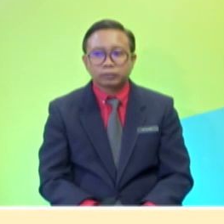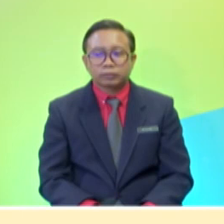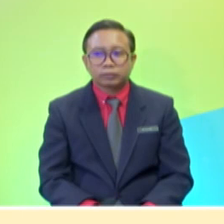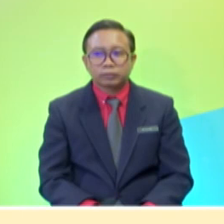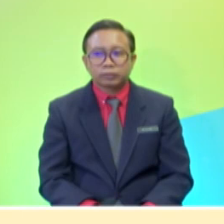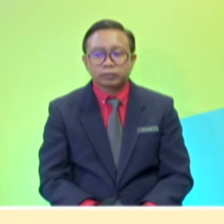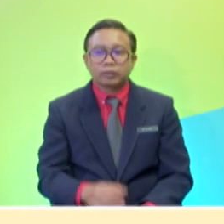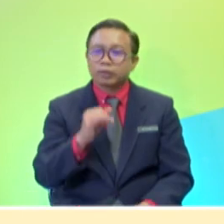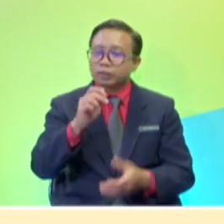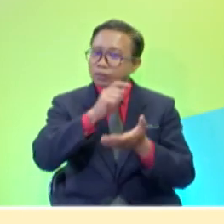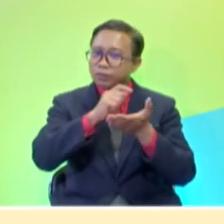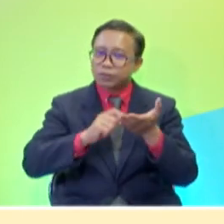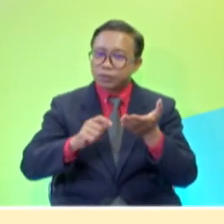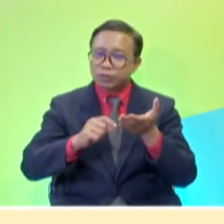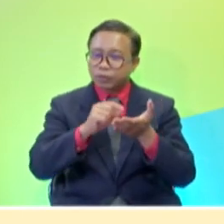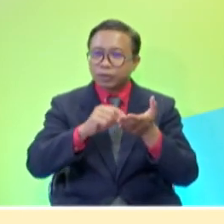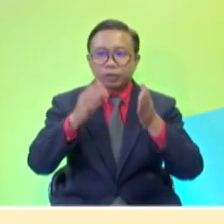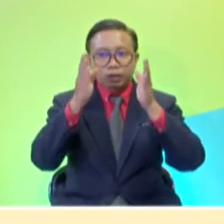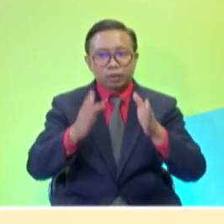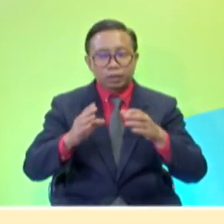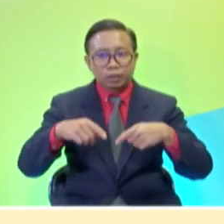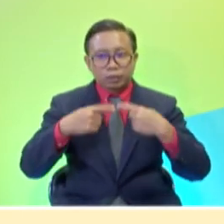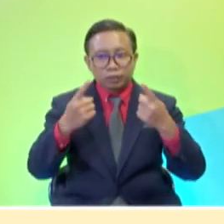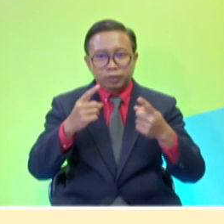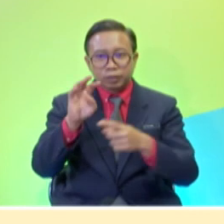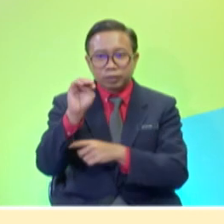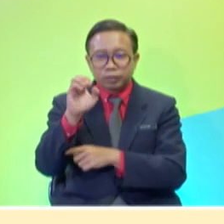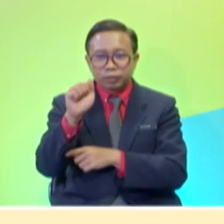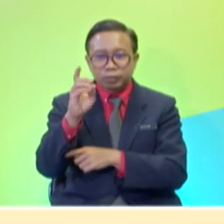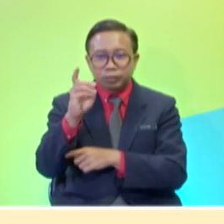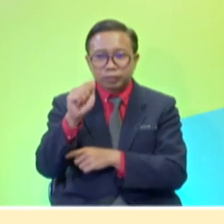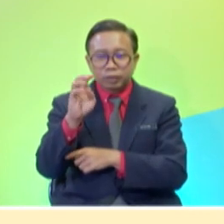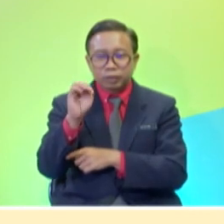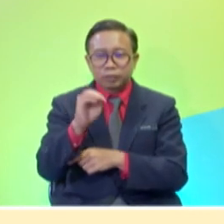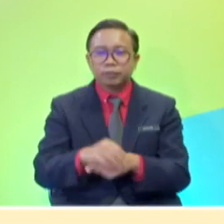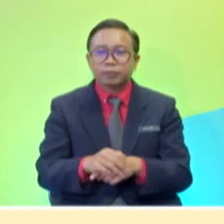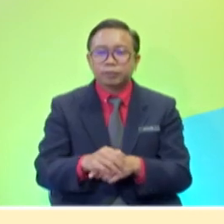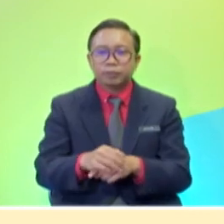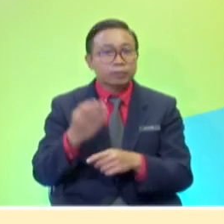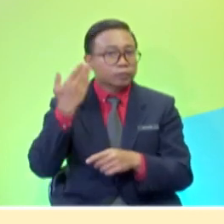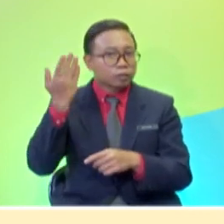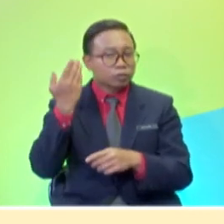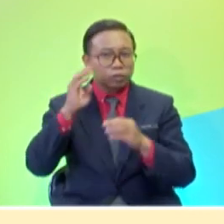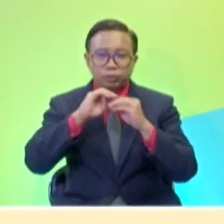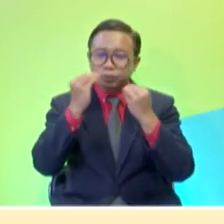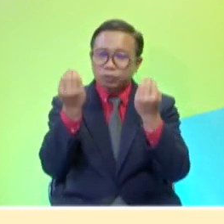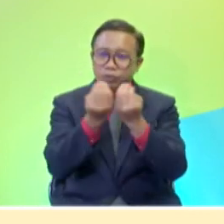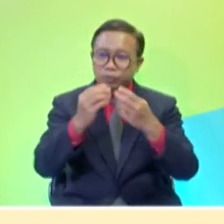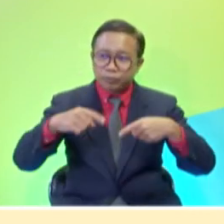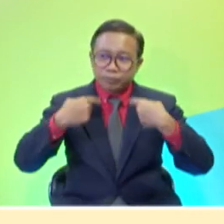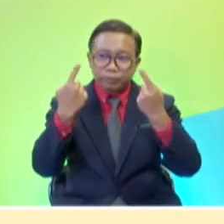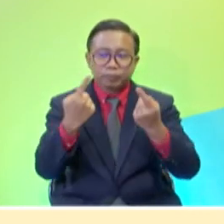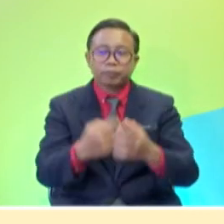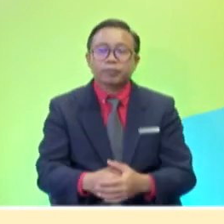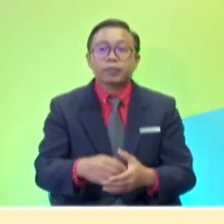It said that the writer haven't been to Madame Tussauds or the Natural History Museum yet. All right.